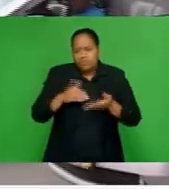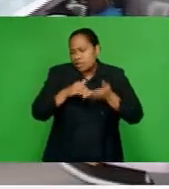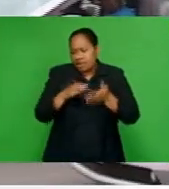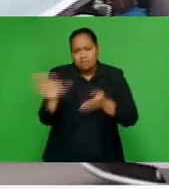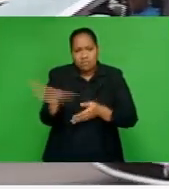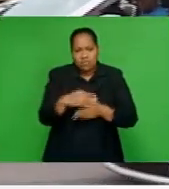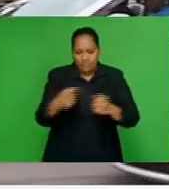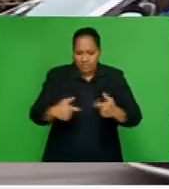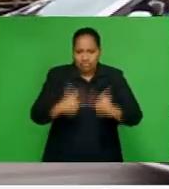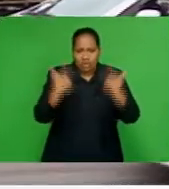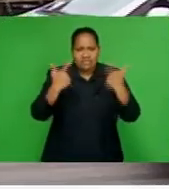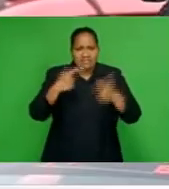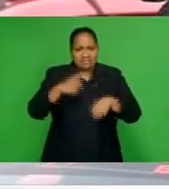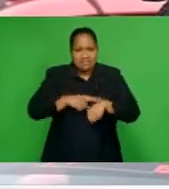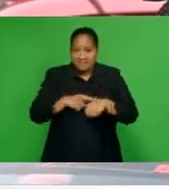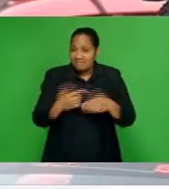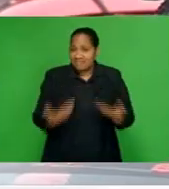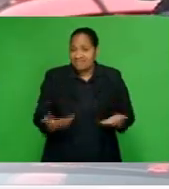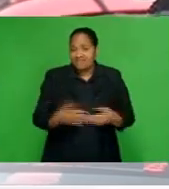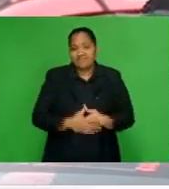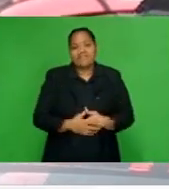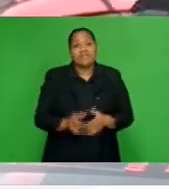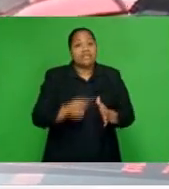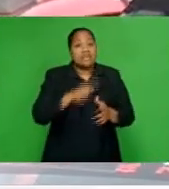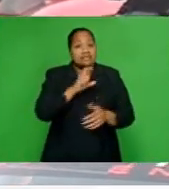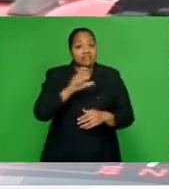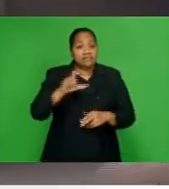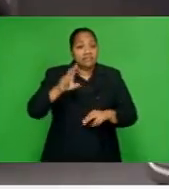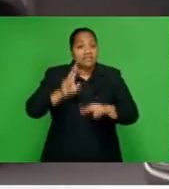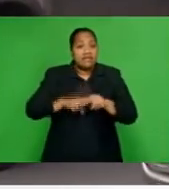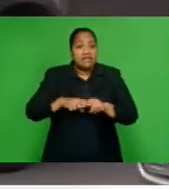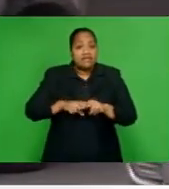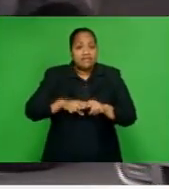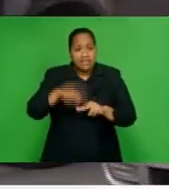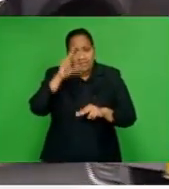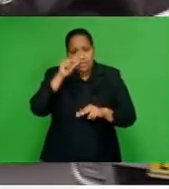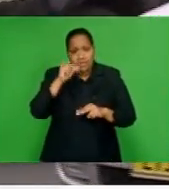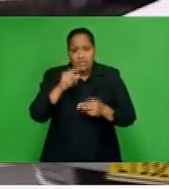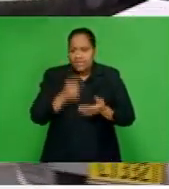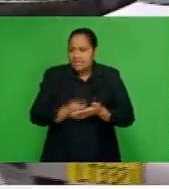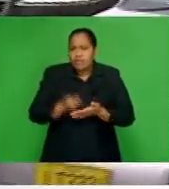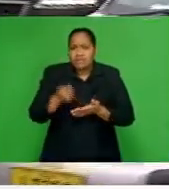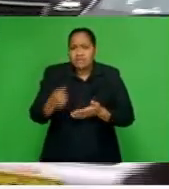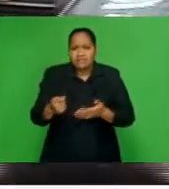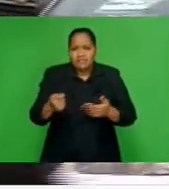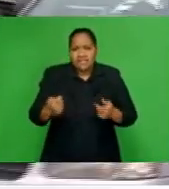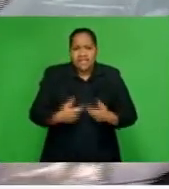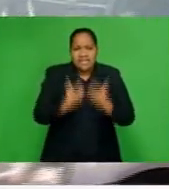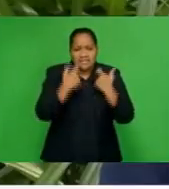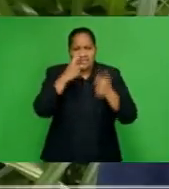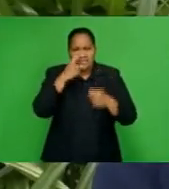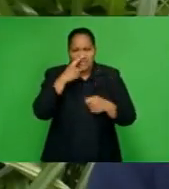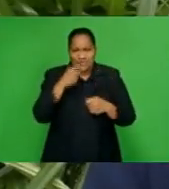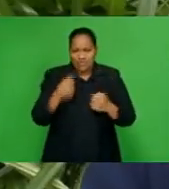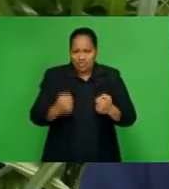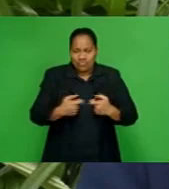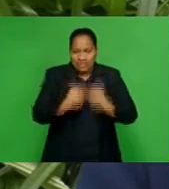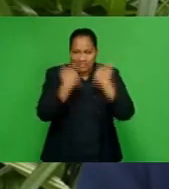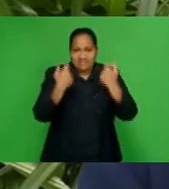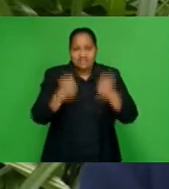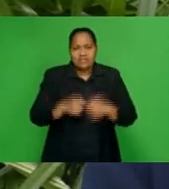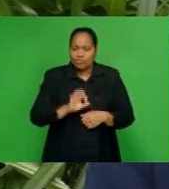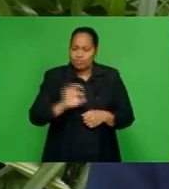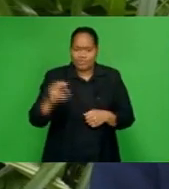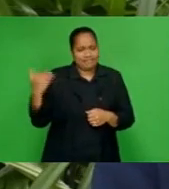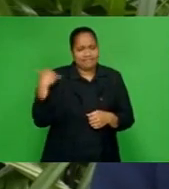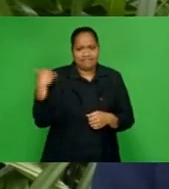Chief Executive assures ACCF's ability to compensate accident victims will not be affected. Of course, the question